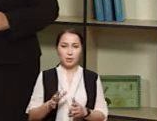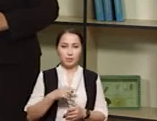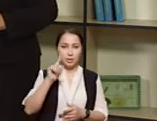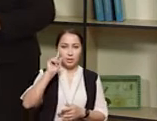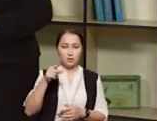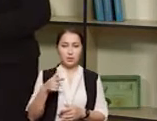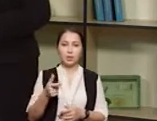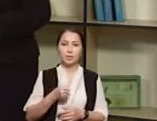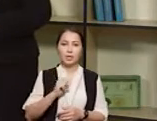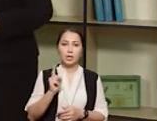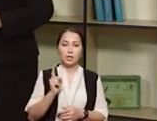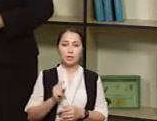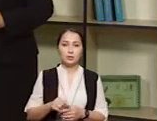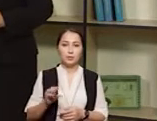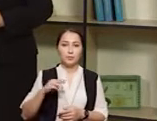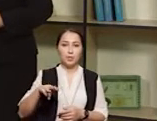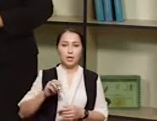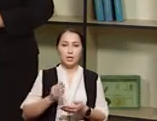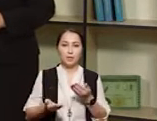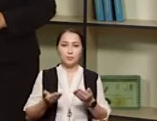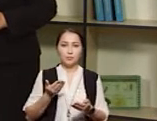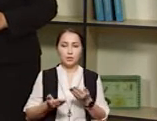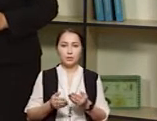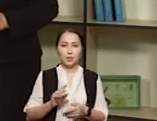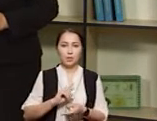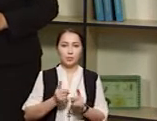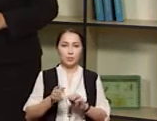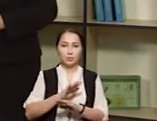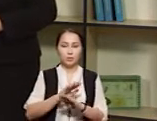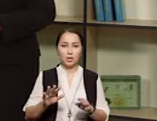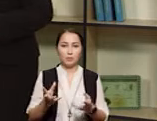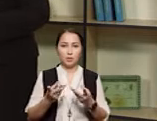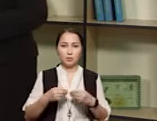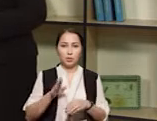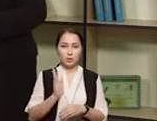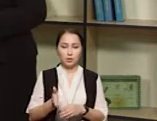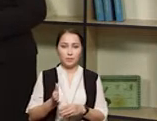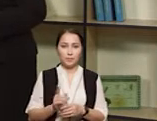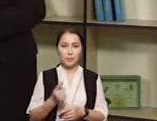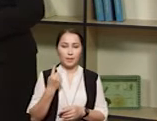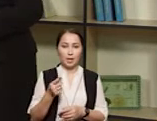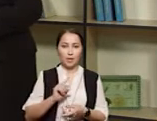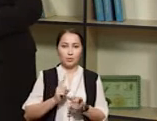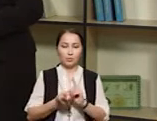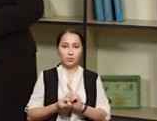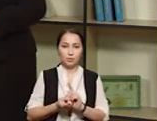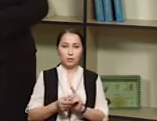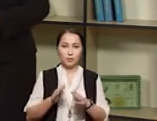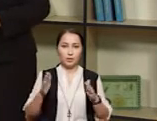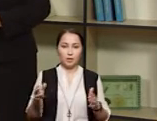bir gaz uchun molar massa ham o'zgarmas son qiymatiga ega. Yagona o'zgaradigan kattalik